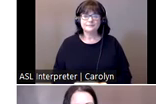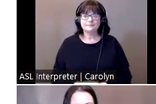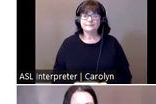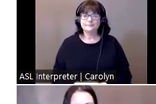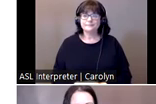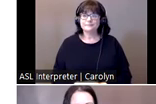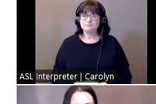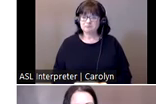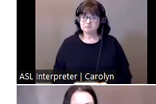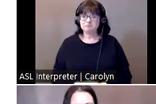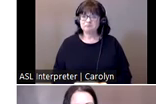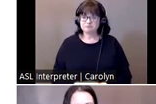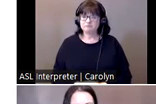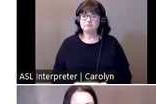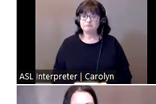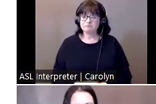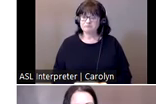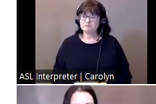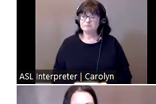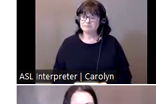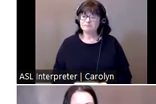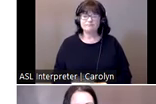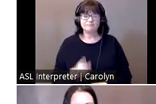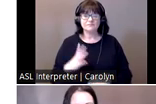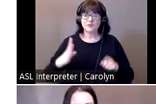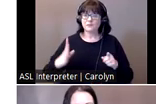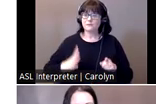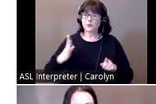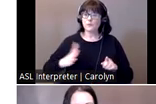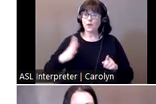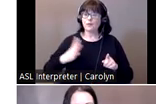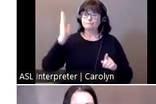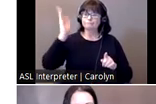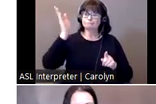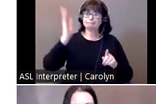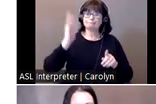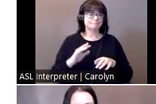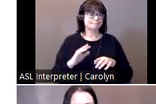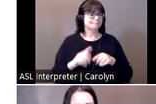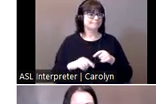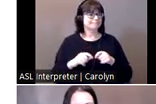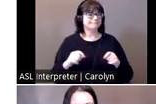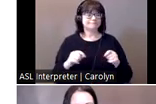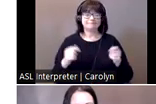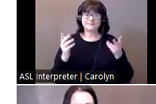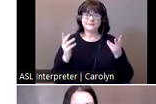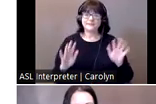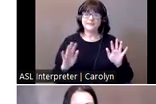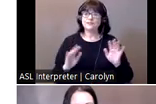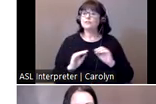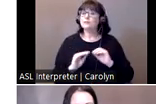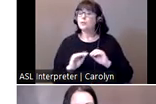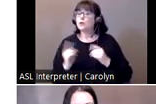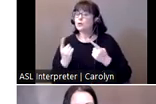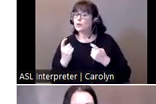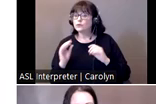So with that, I will conclude the formal portion of our webinar if there are no more questions that I see, and really wish you